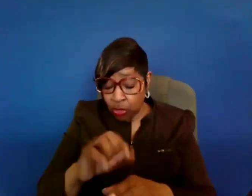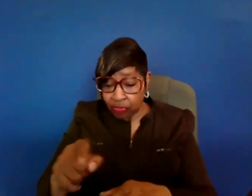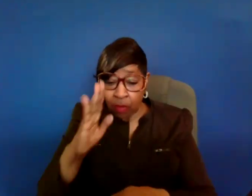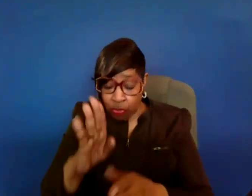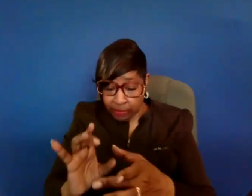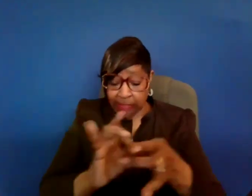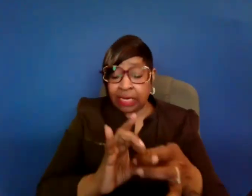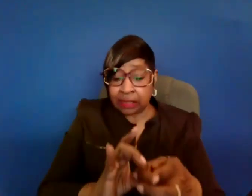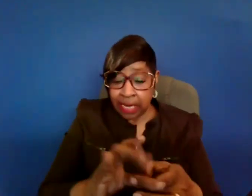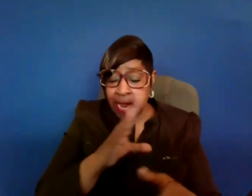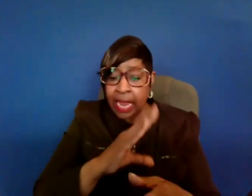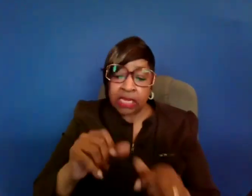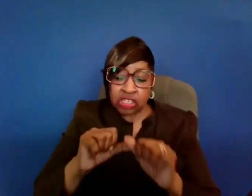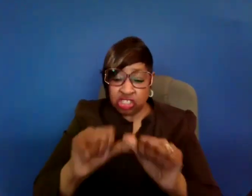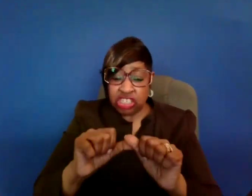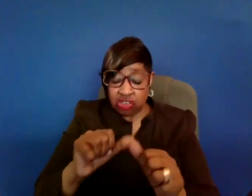continue to follow.